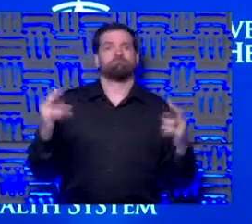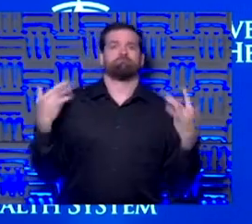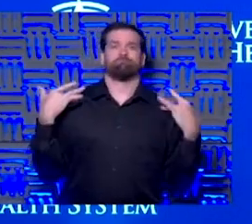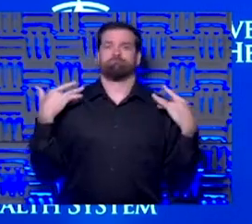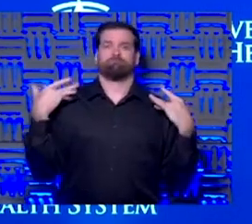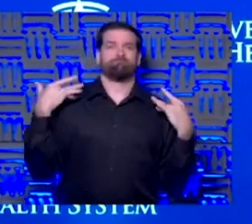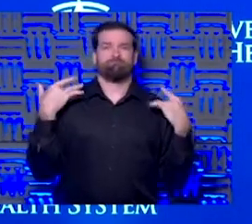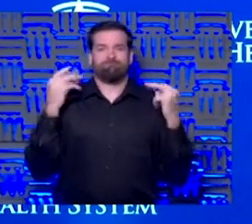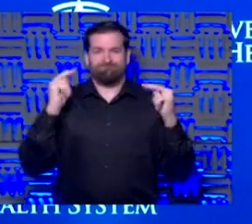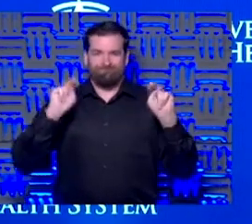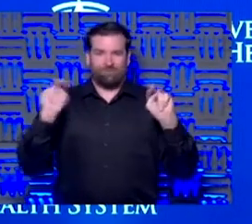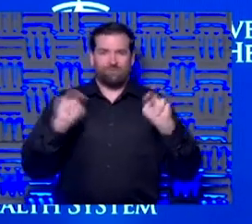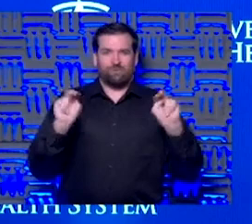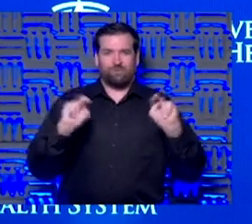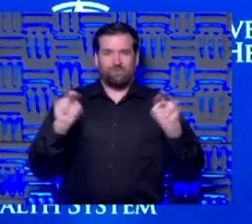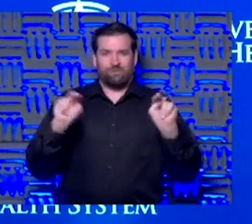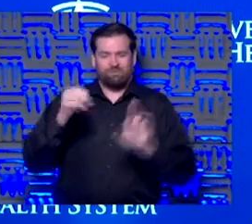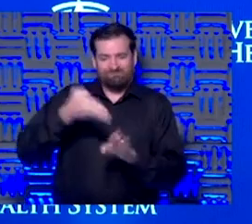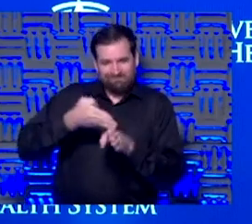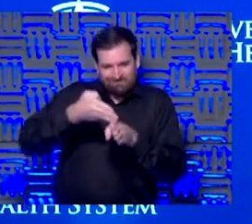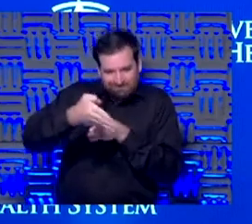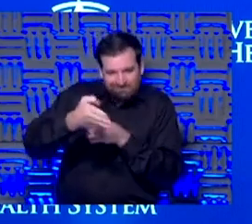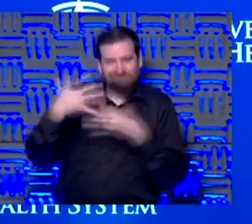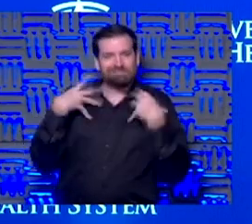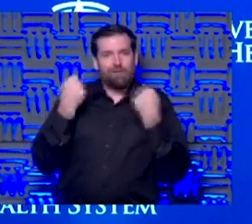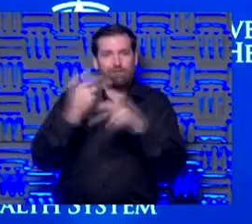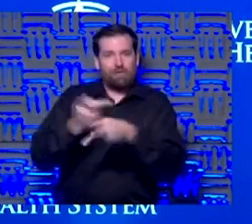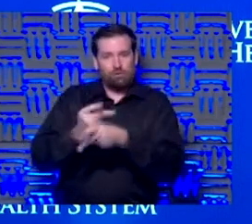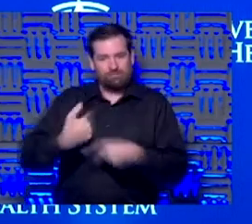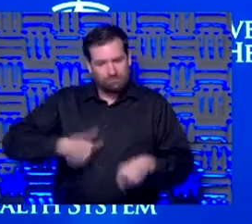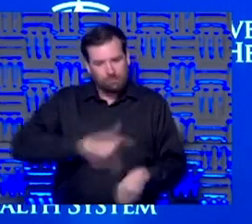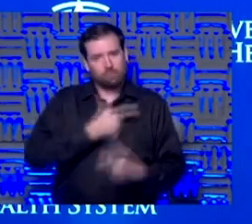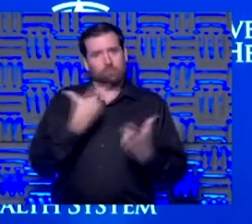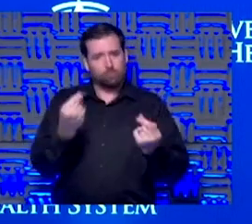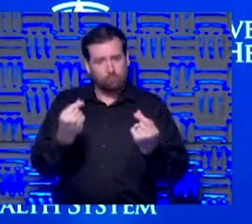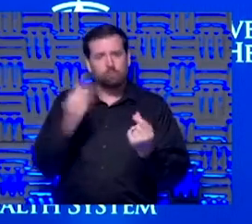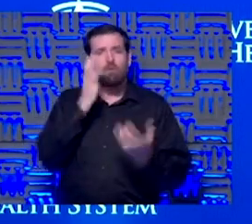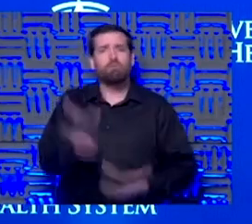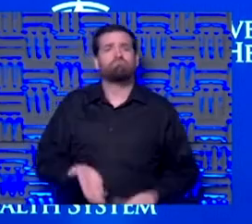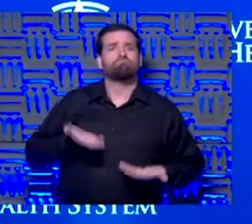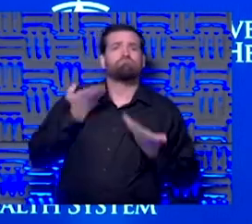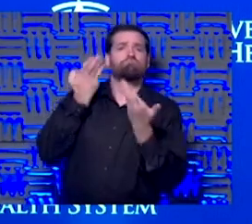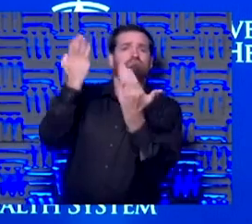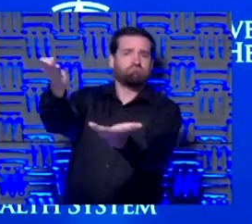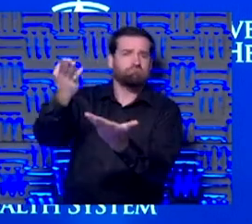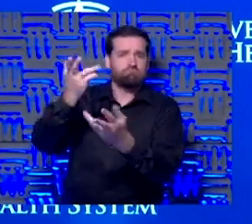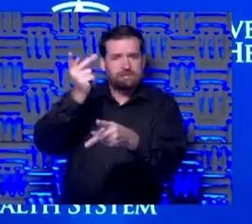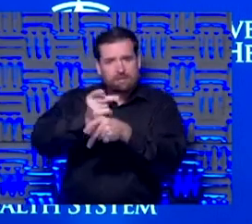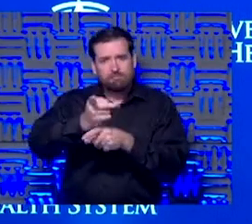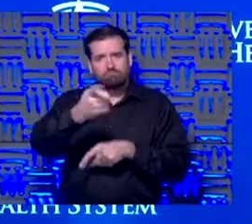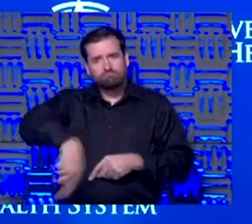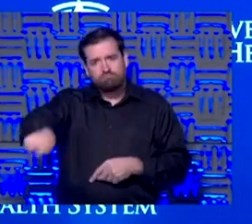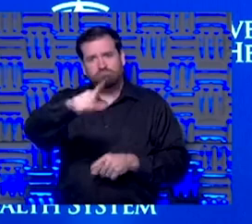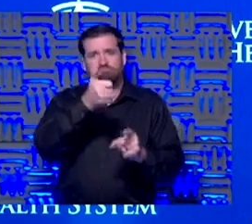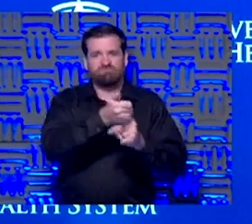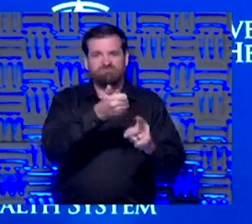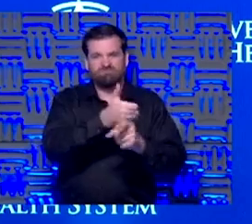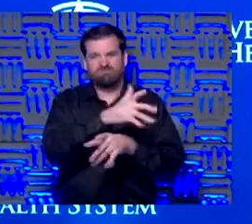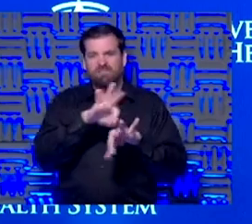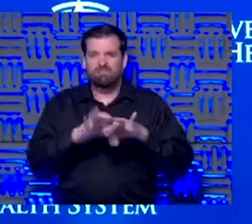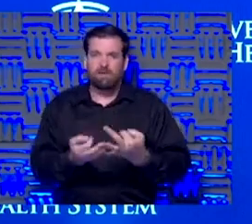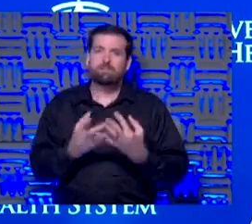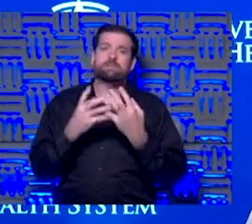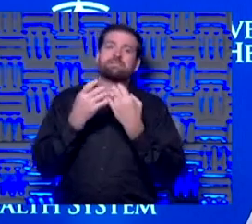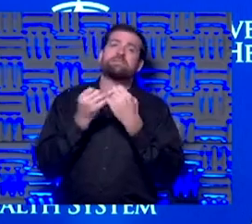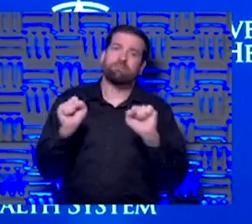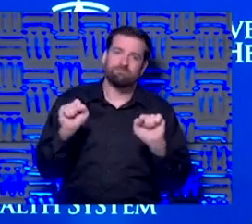our lanes around healthcare, because that's what we do. And so we're going to make recommendations to you to keep you and your family healthy and